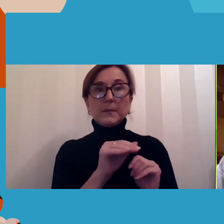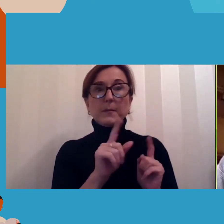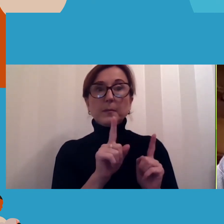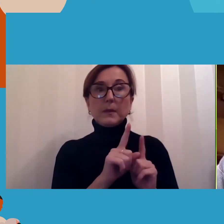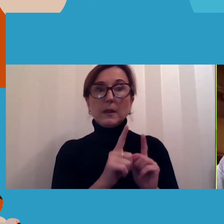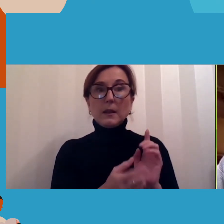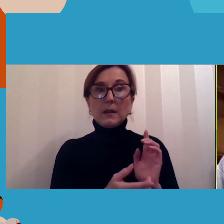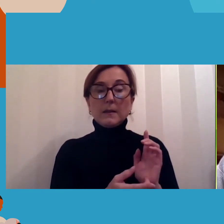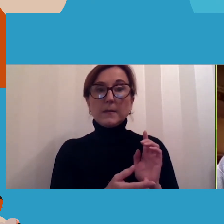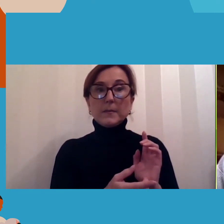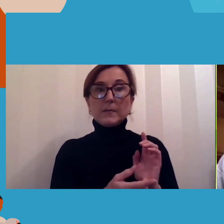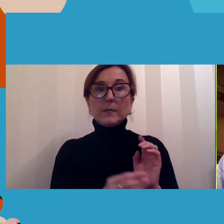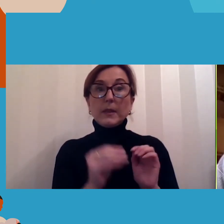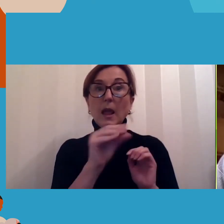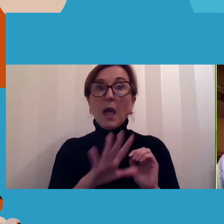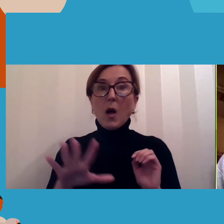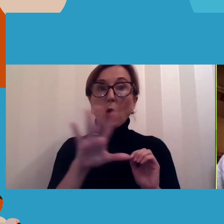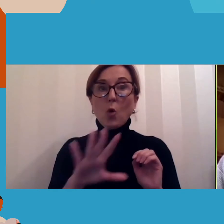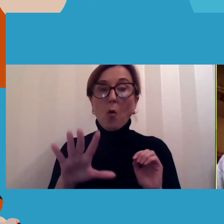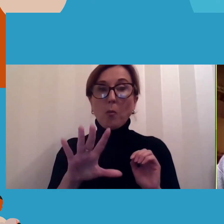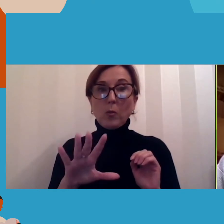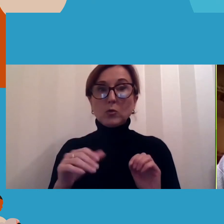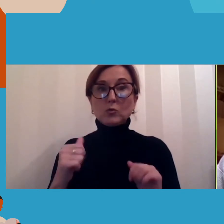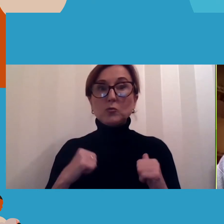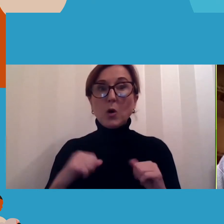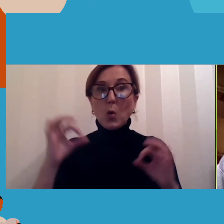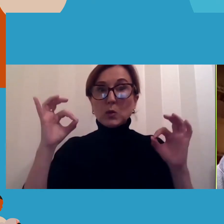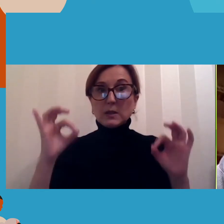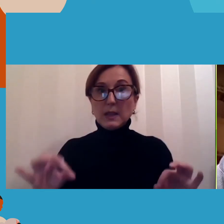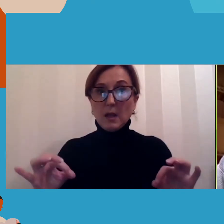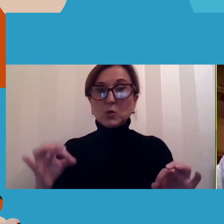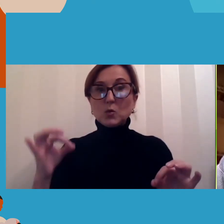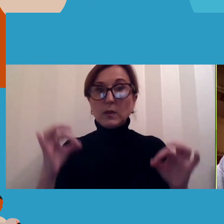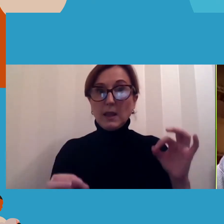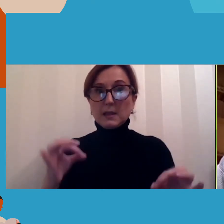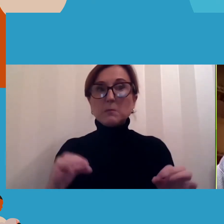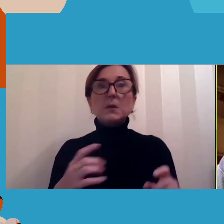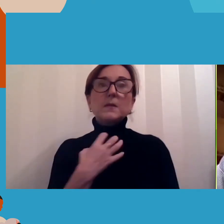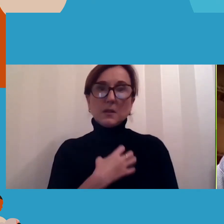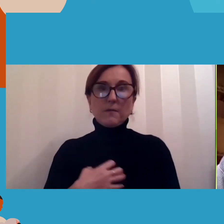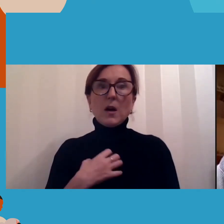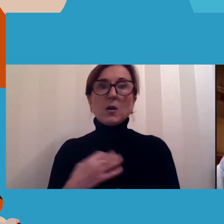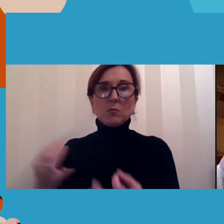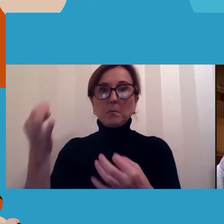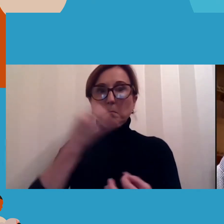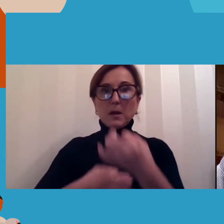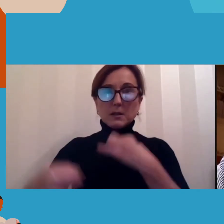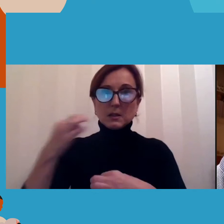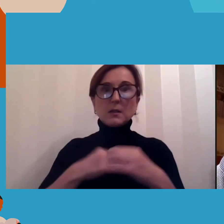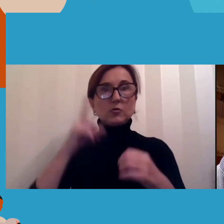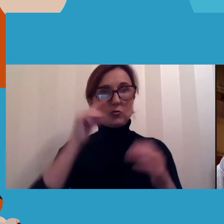that court is not effective yet. But, well, the experience and